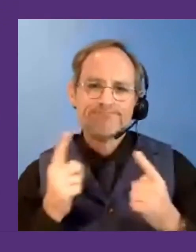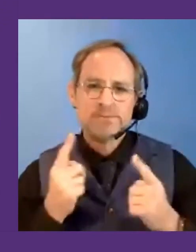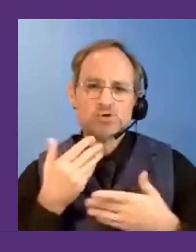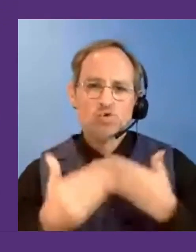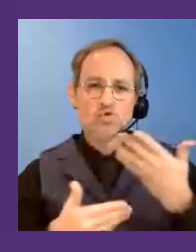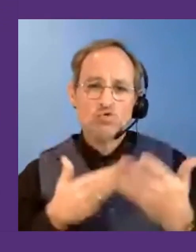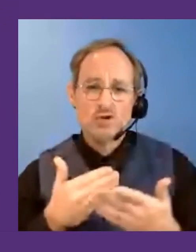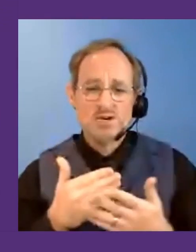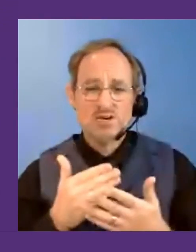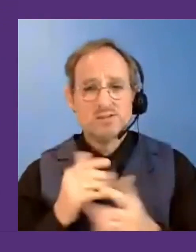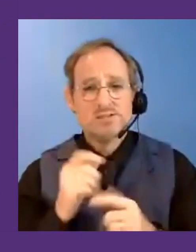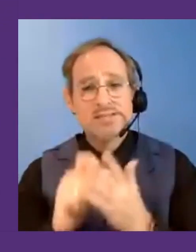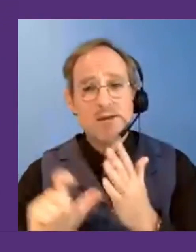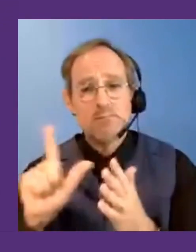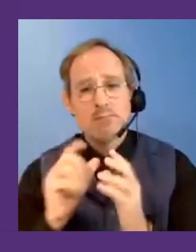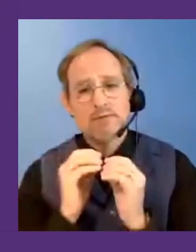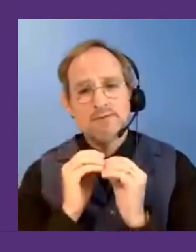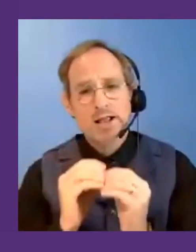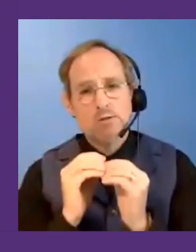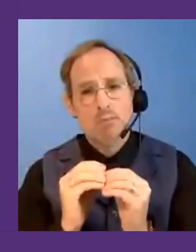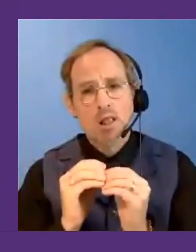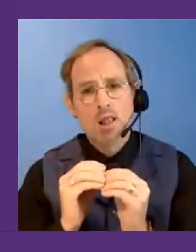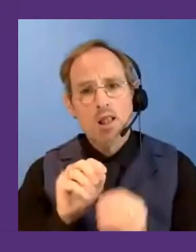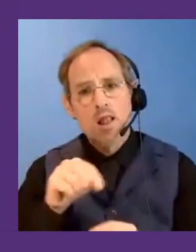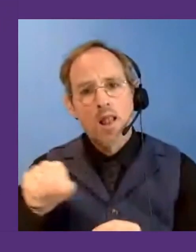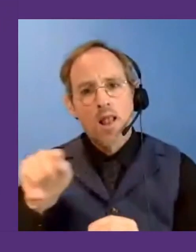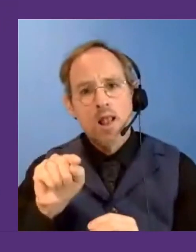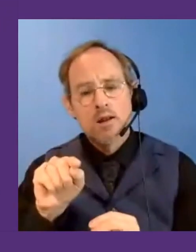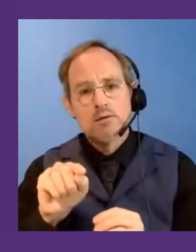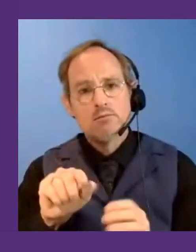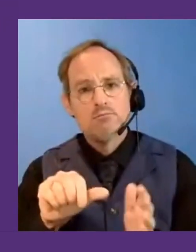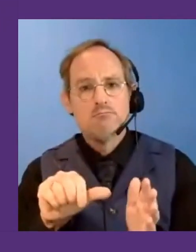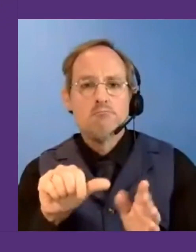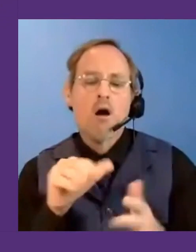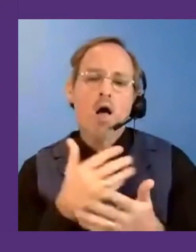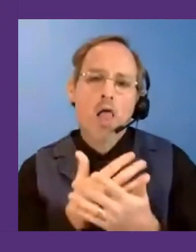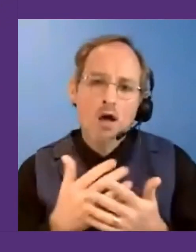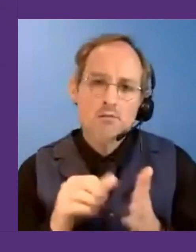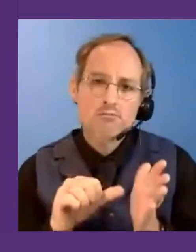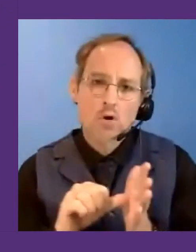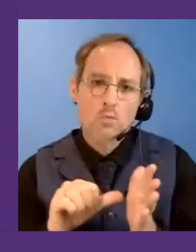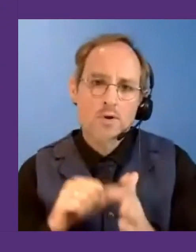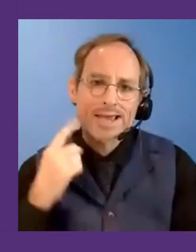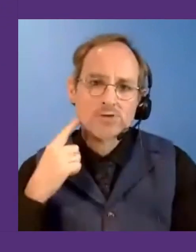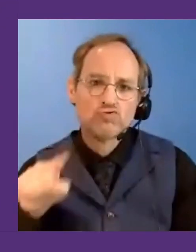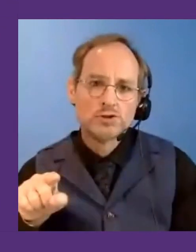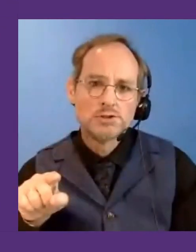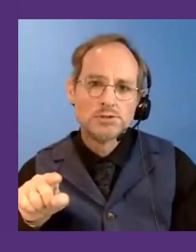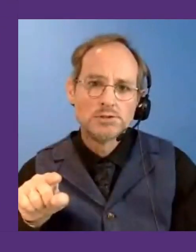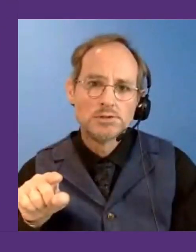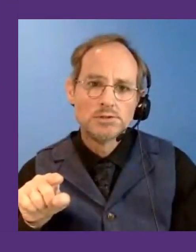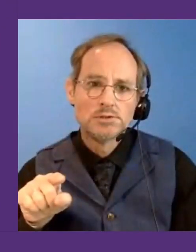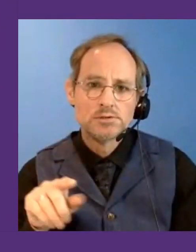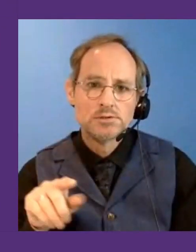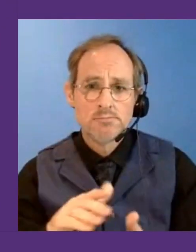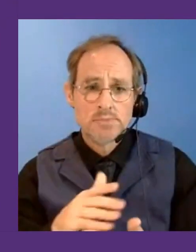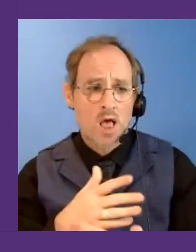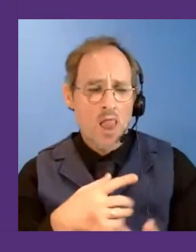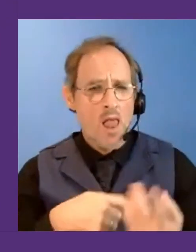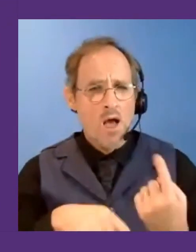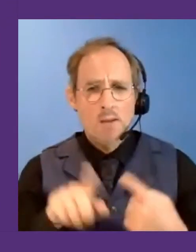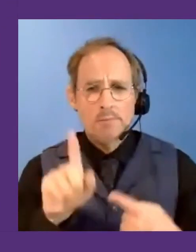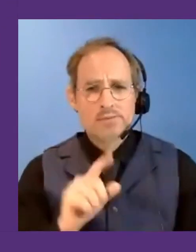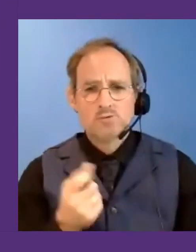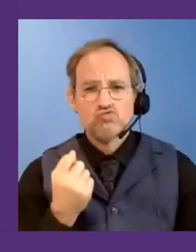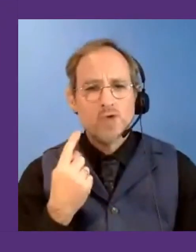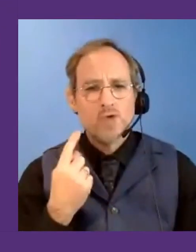valuable. And generally, some of the problem is ignorance, that leaders don't realize that, or they haven't come across it, or they don't know someone, or